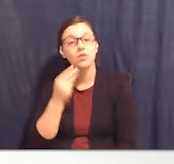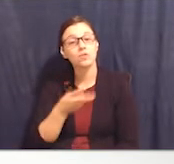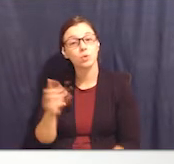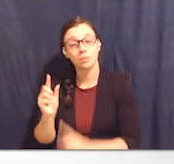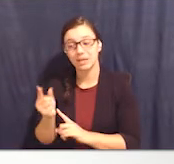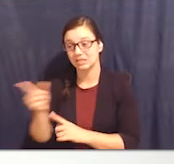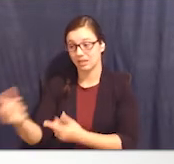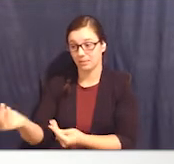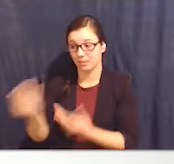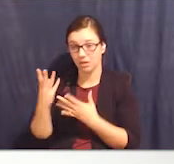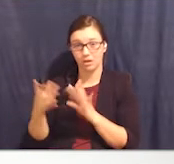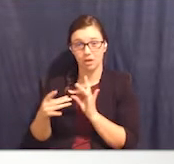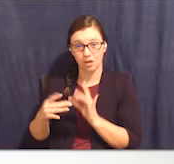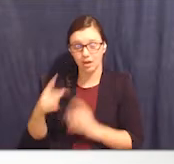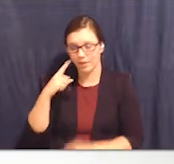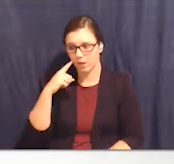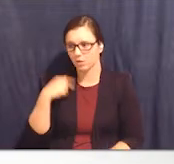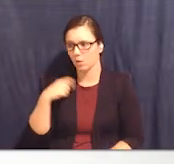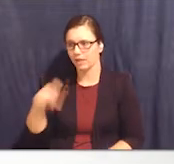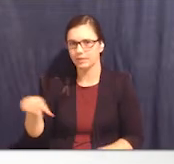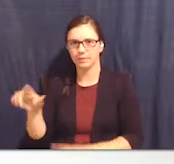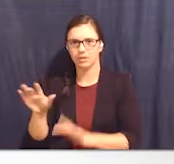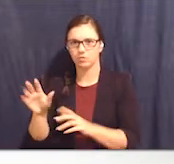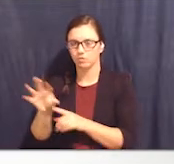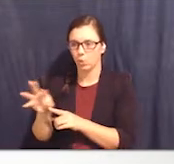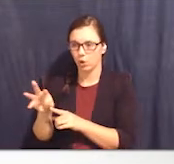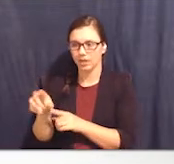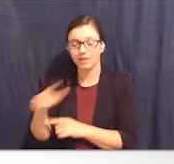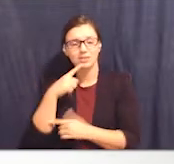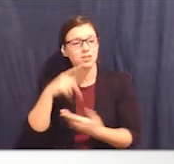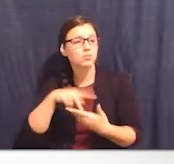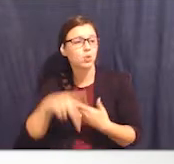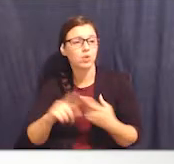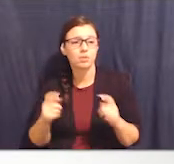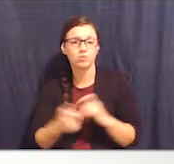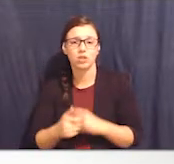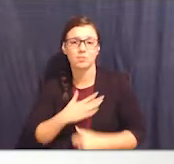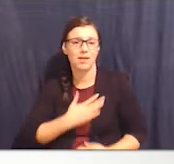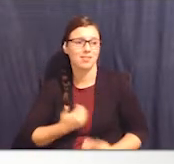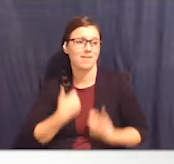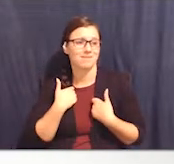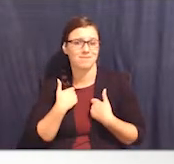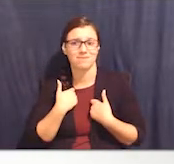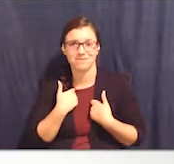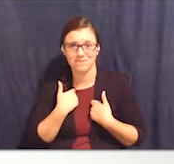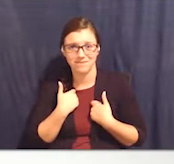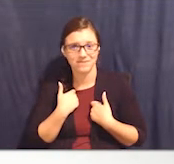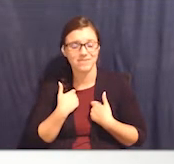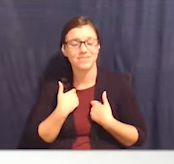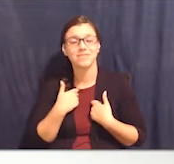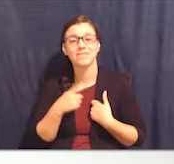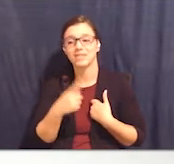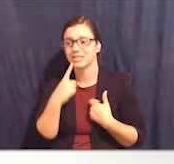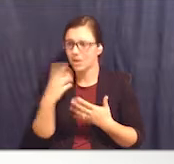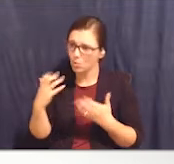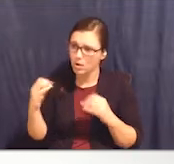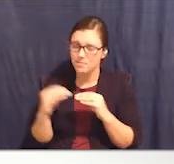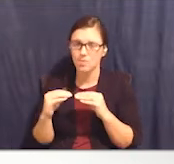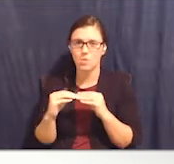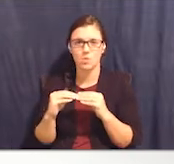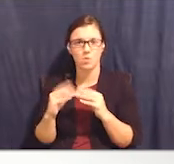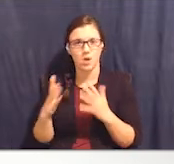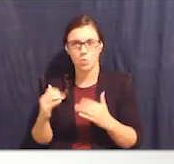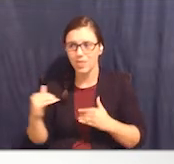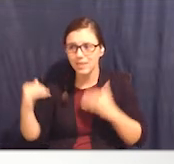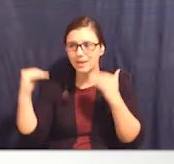on and got my master's degree. And then someone suggested, hey, did you know there's it's always someone else saying it. Someone